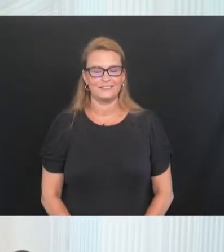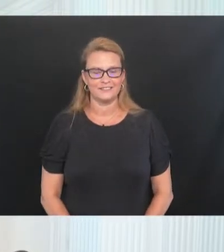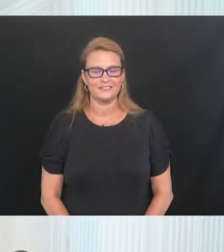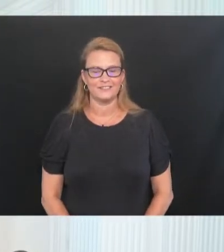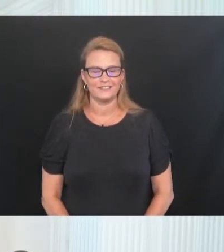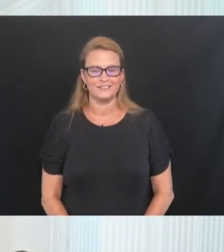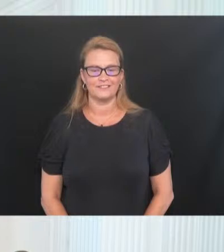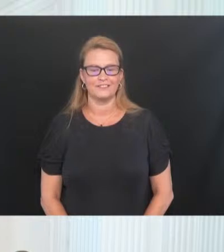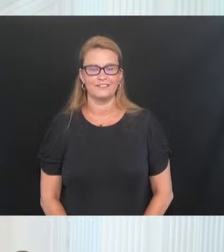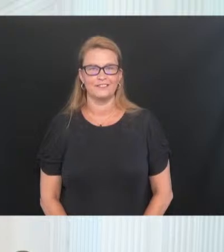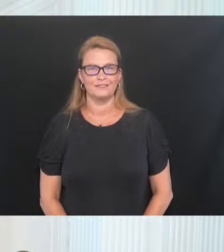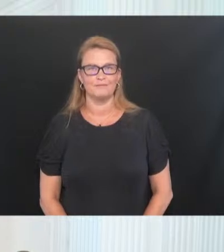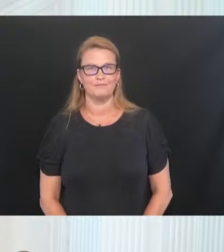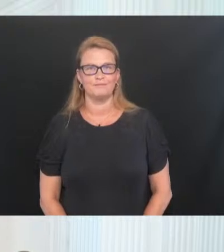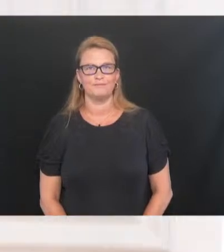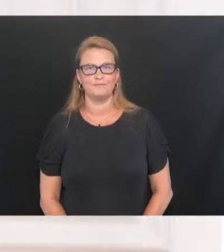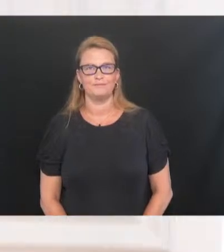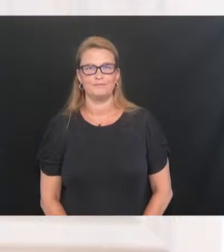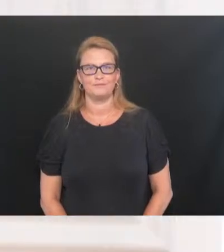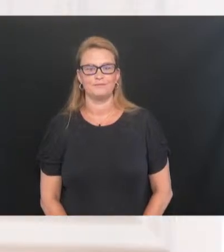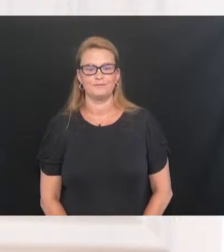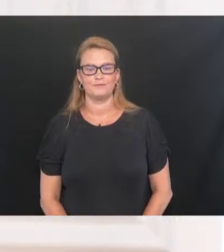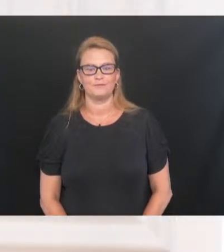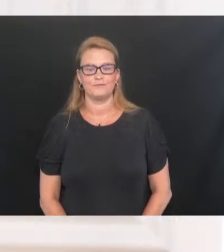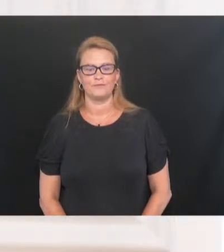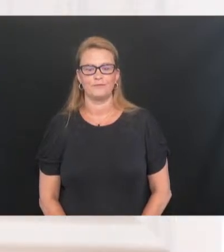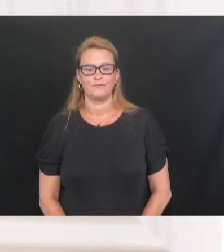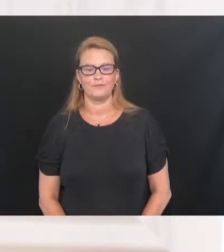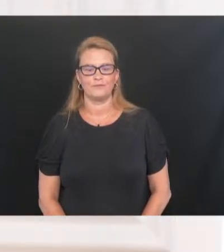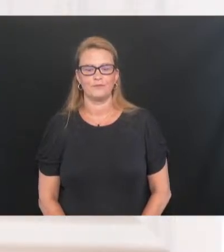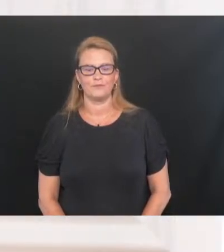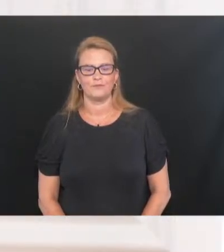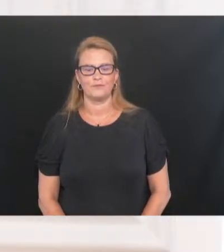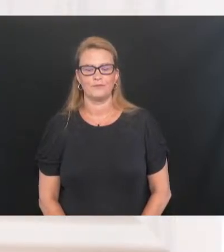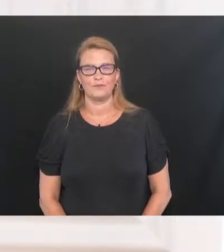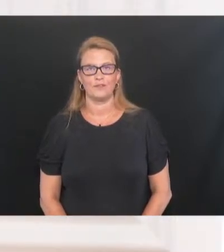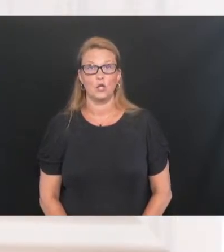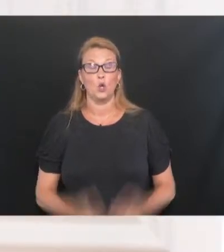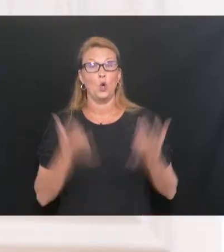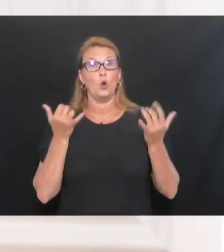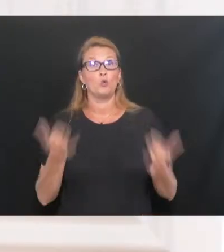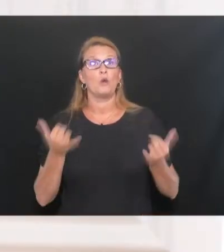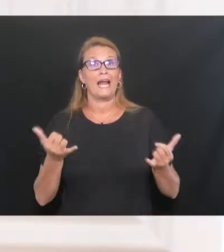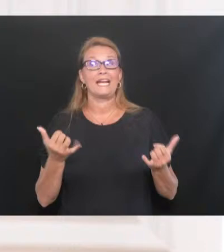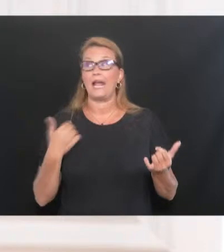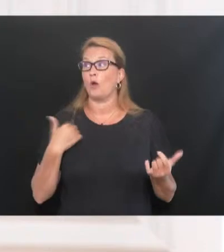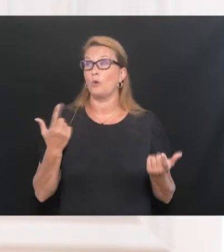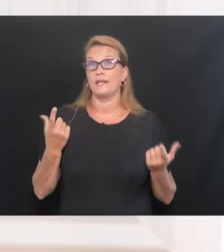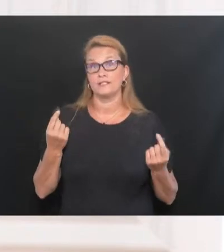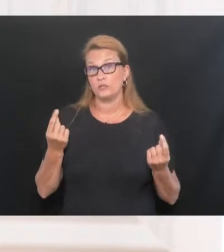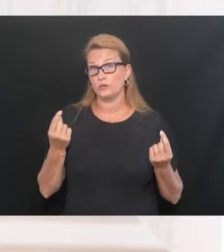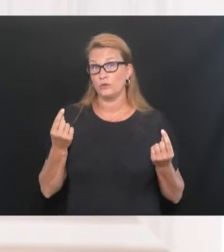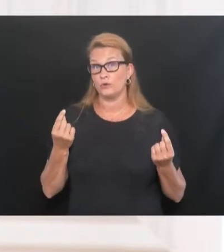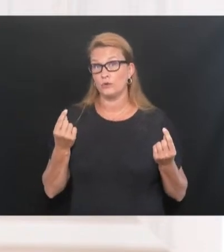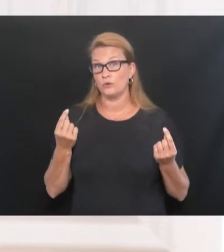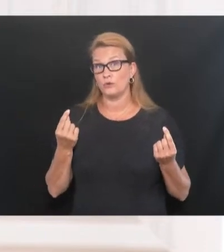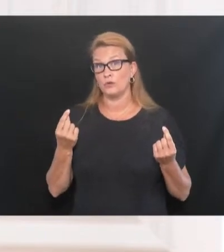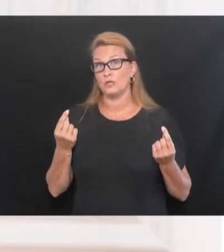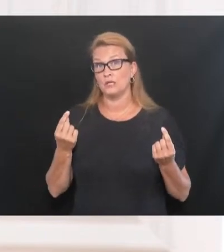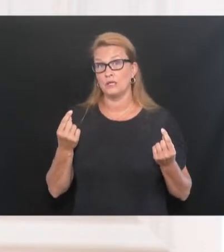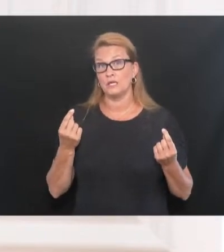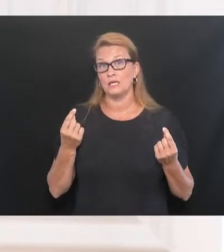this. Thank you, Governor, and thank you, Mark. So what we are going to do is going to be to work